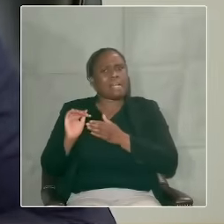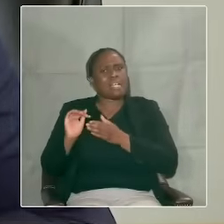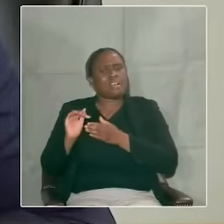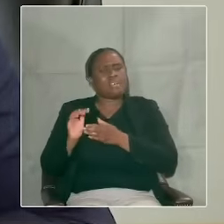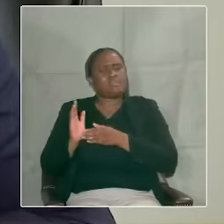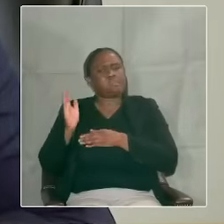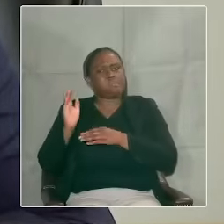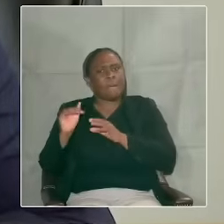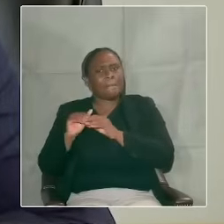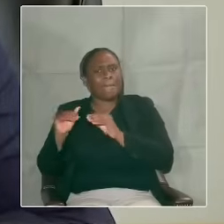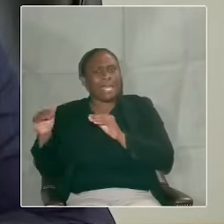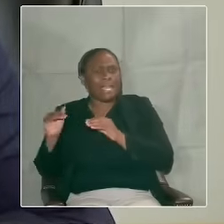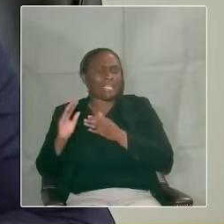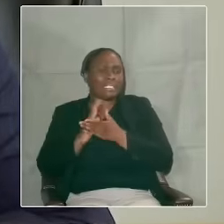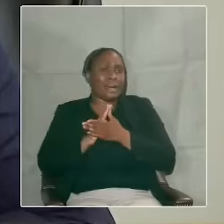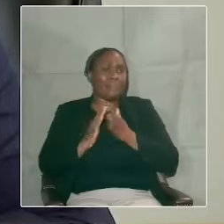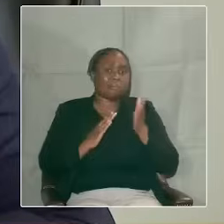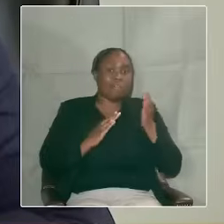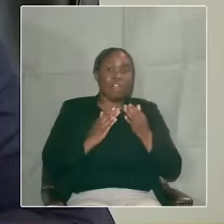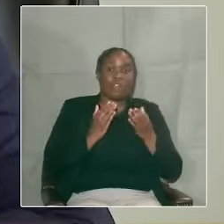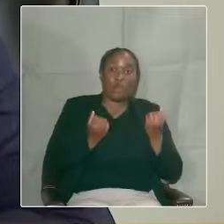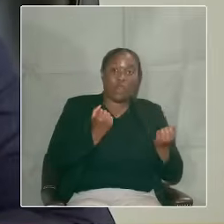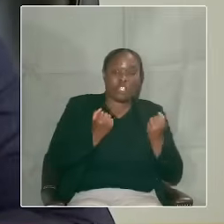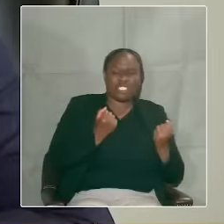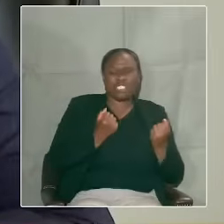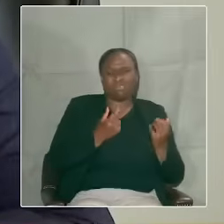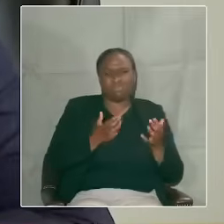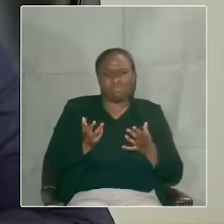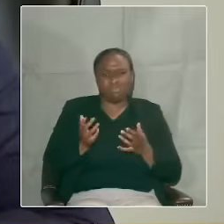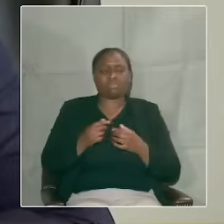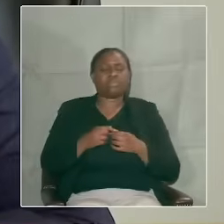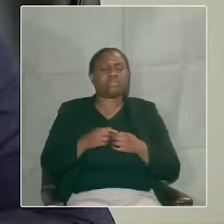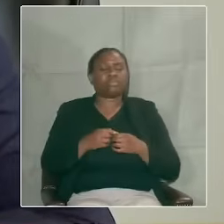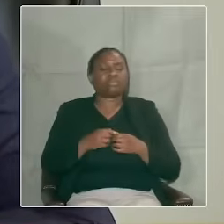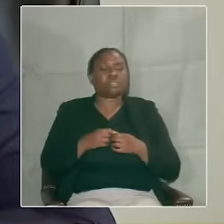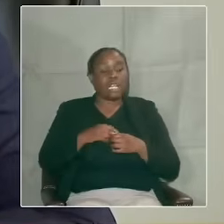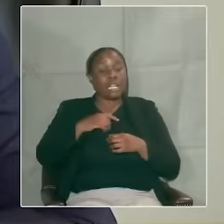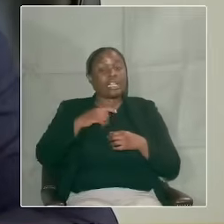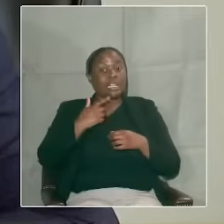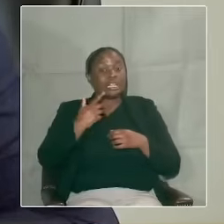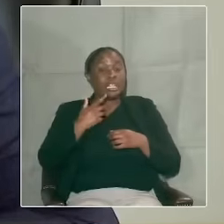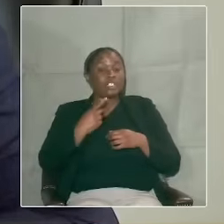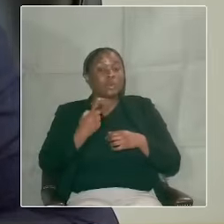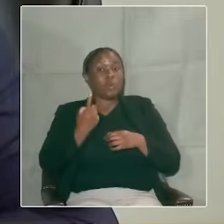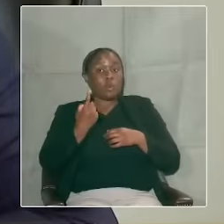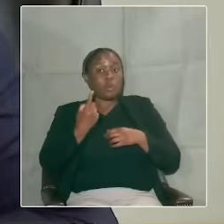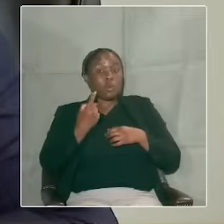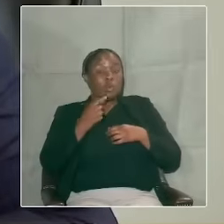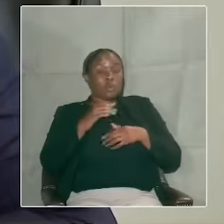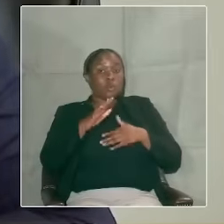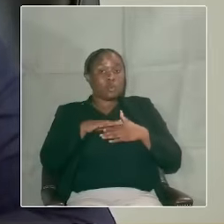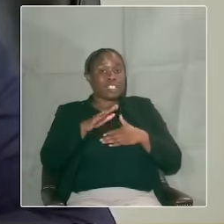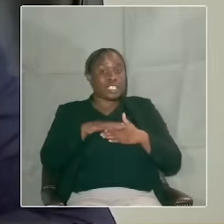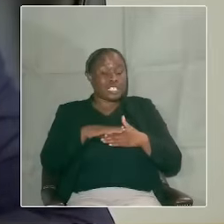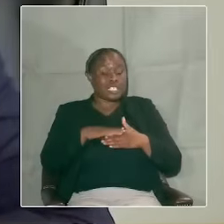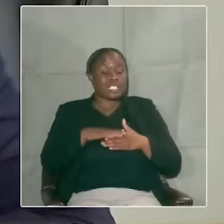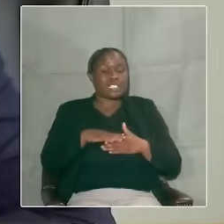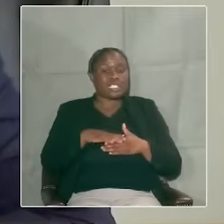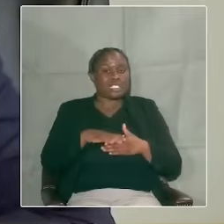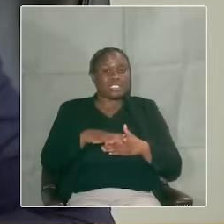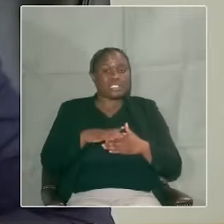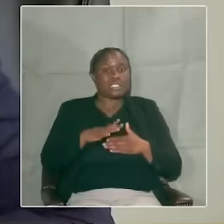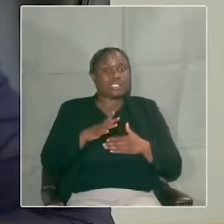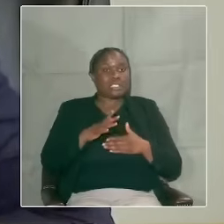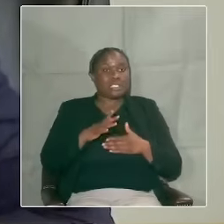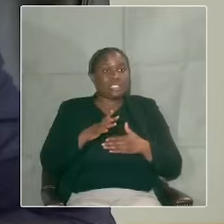cases that were before court and so on. So that is one of the areas that were not